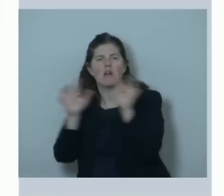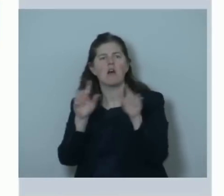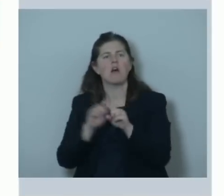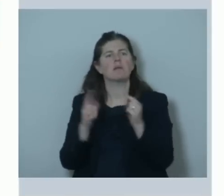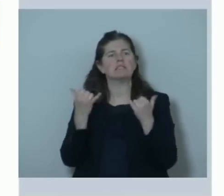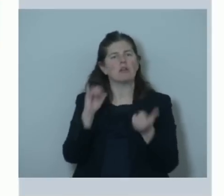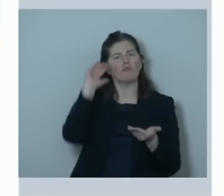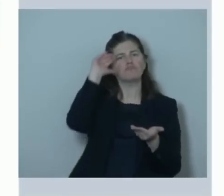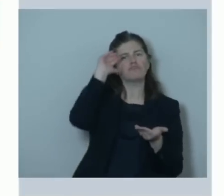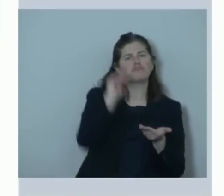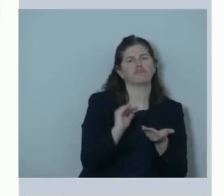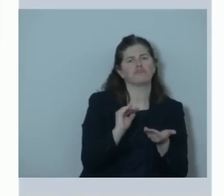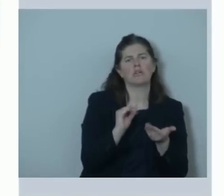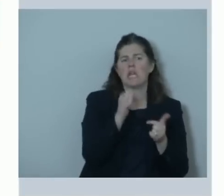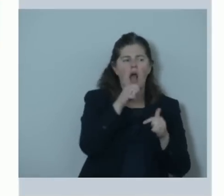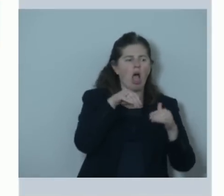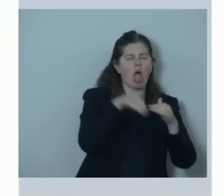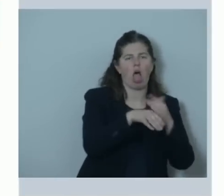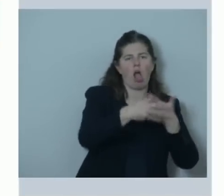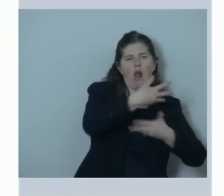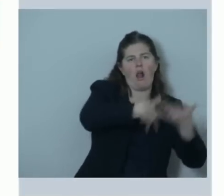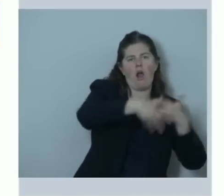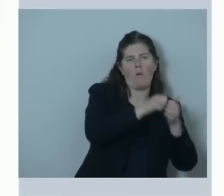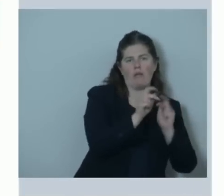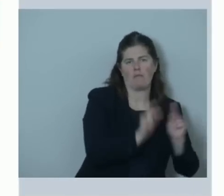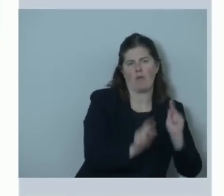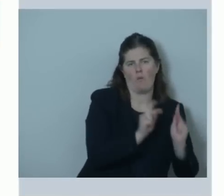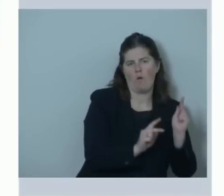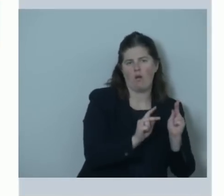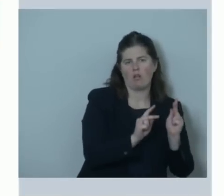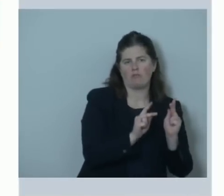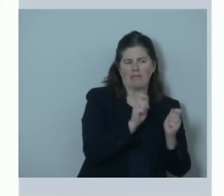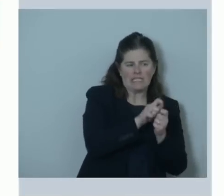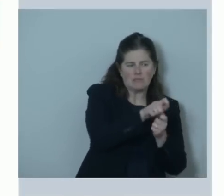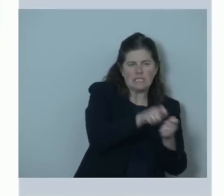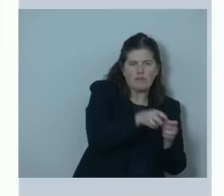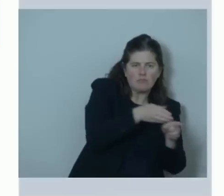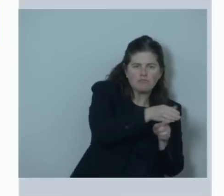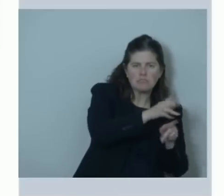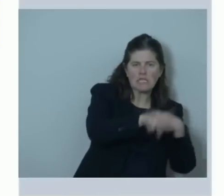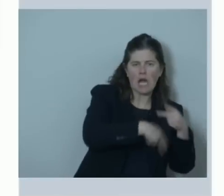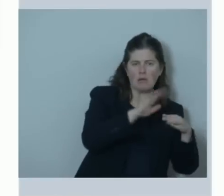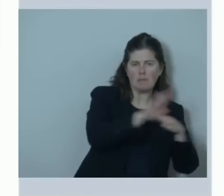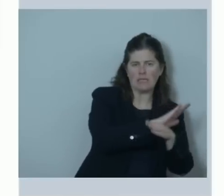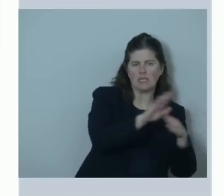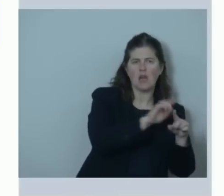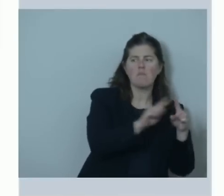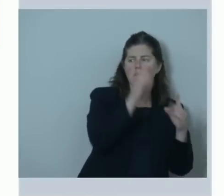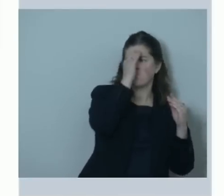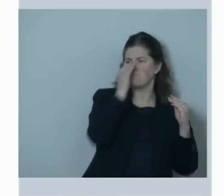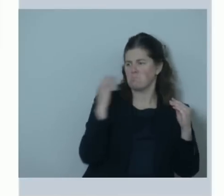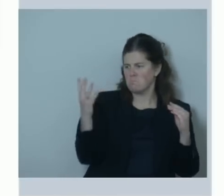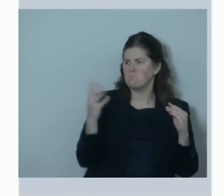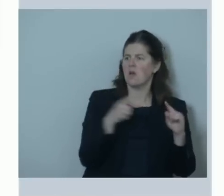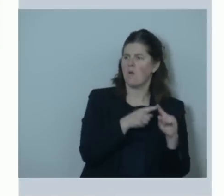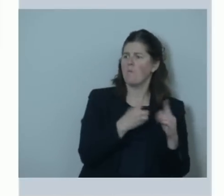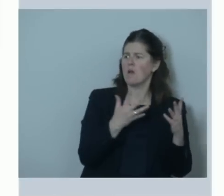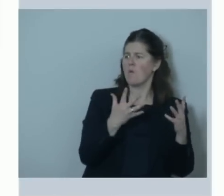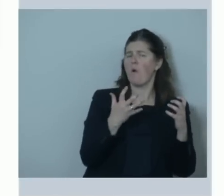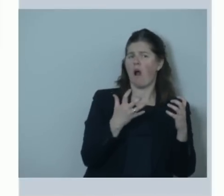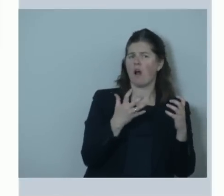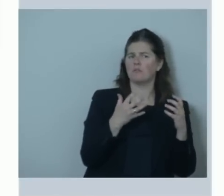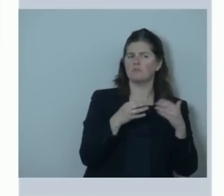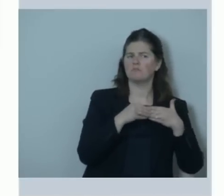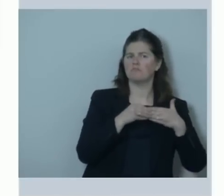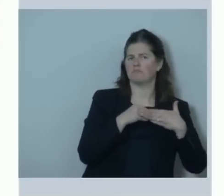still minimizing, right, exposure to individuals at a particular business. But we're signaling that we want a little bit